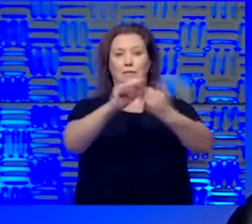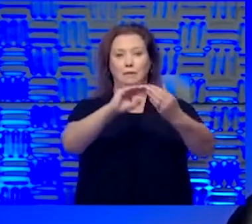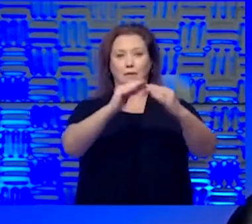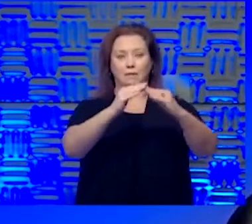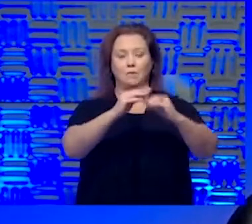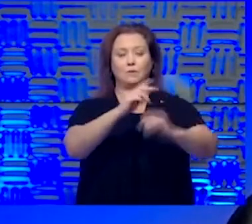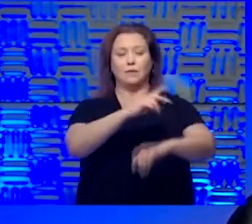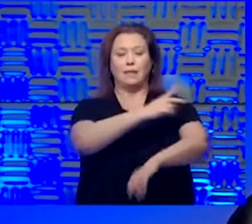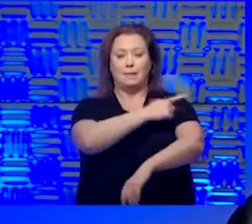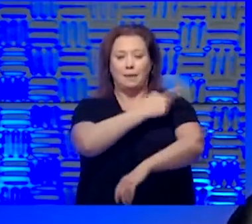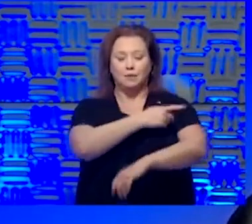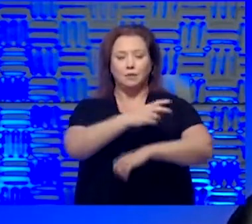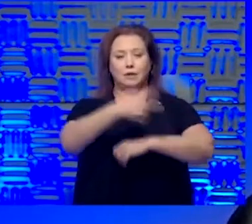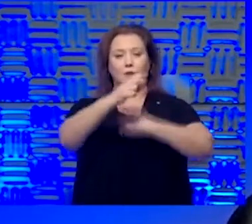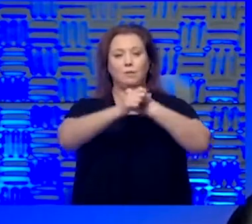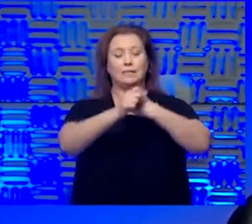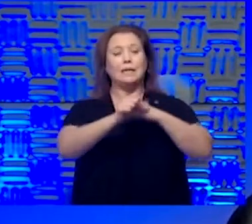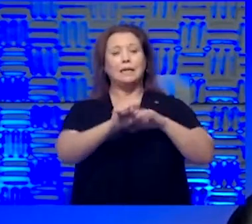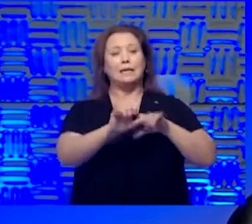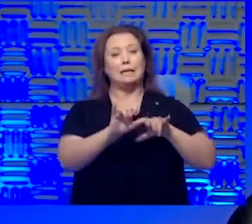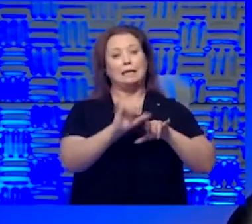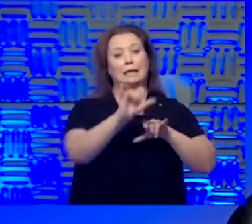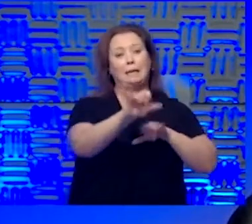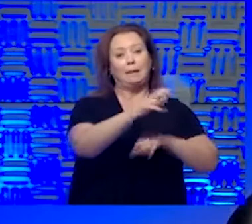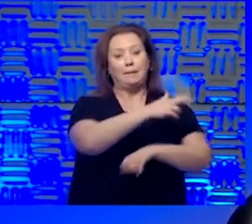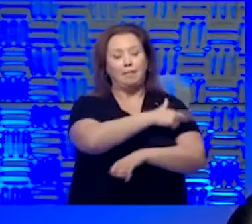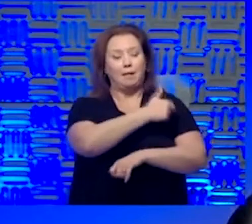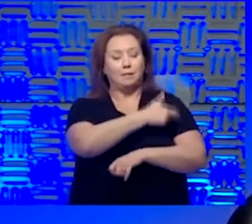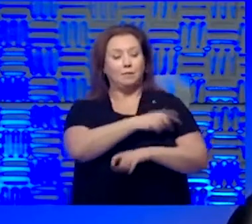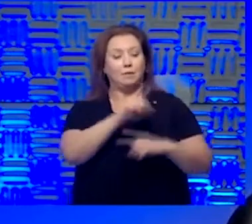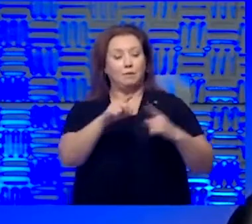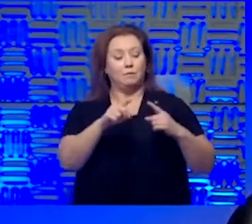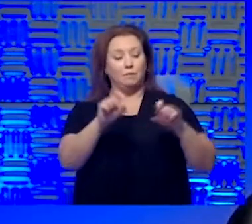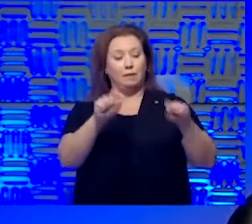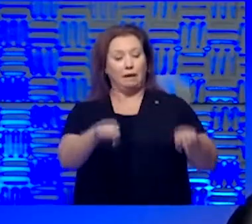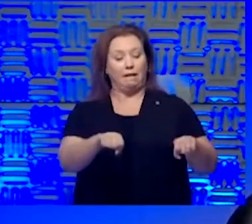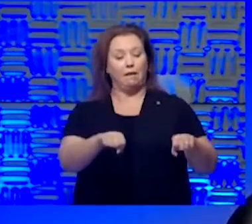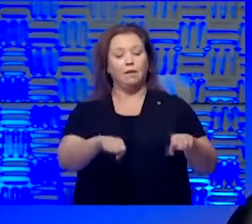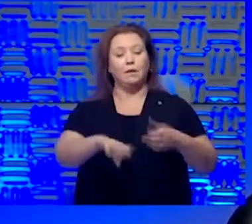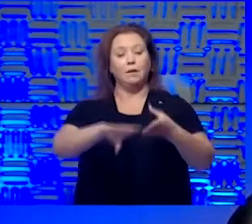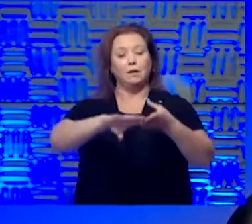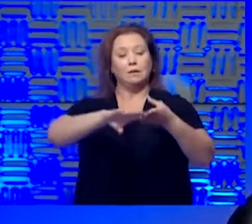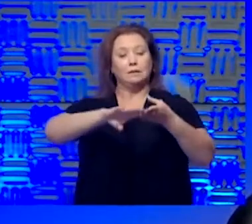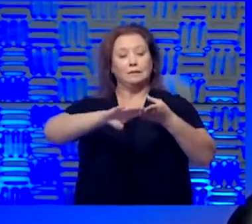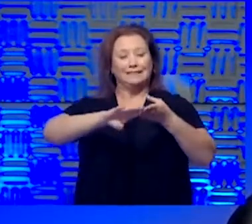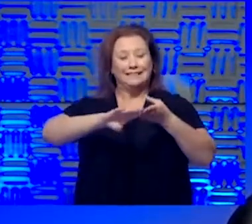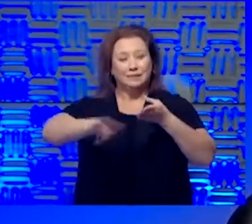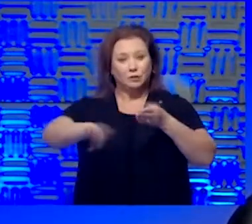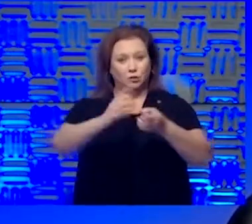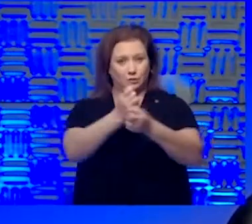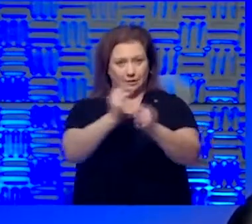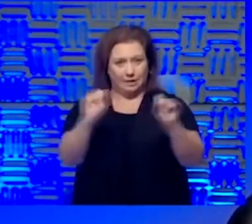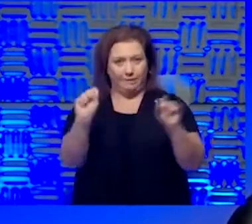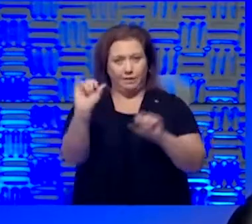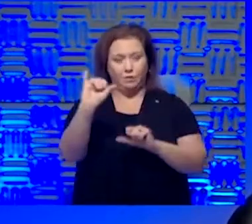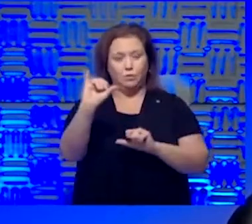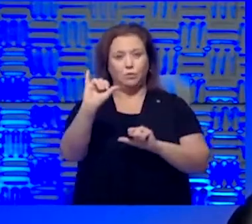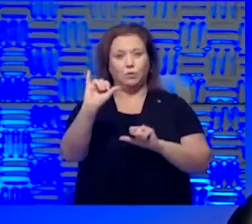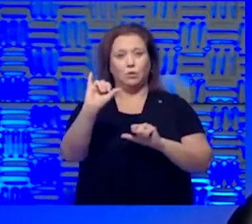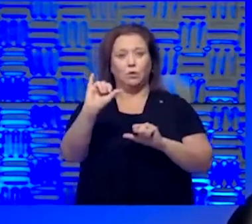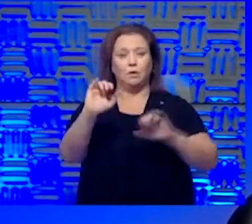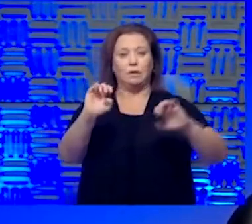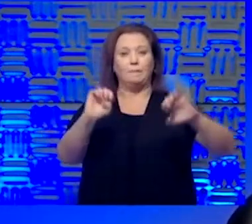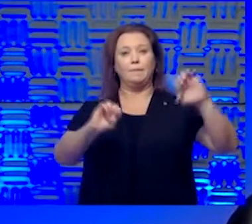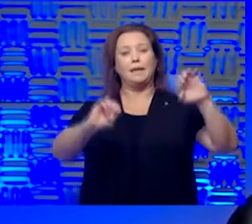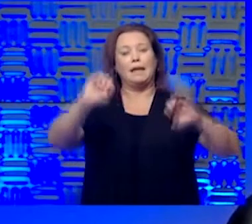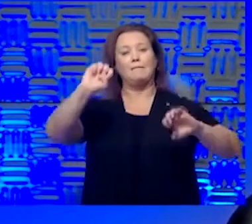and keeping them in the hospital when we can, getting them home when we can safely, but then also